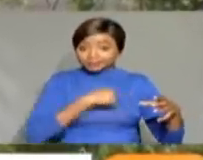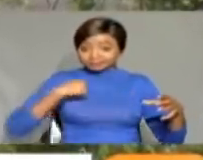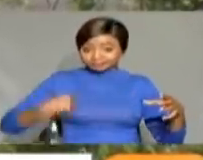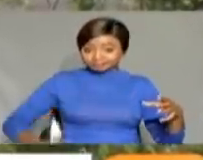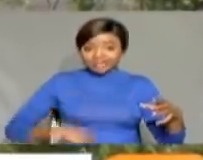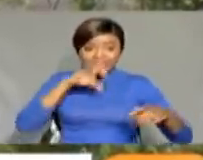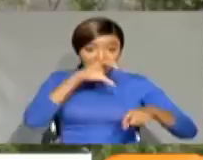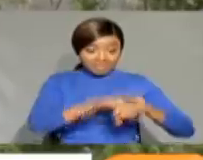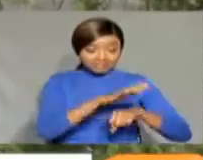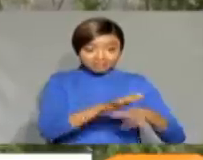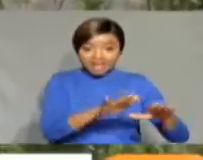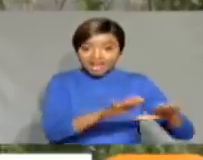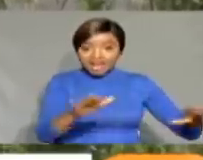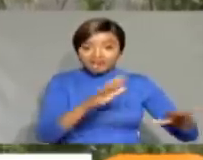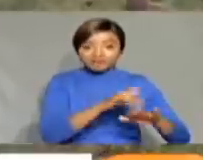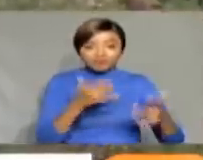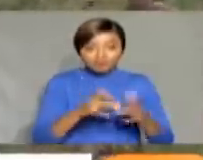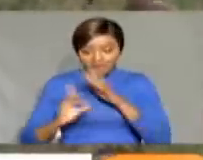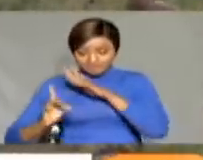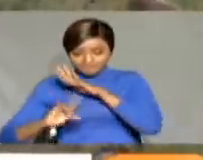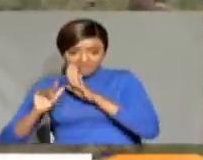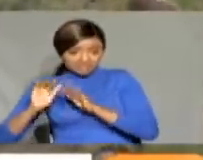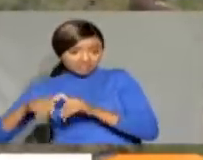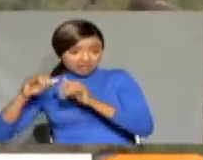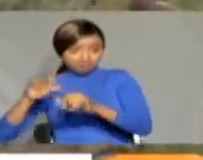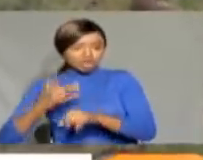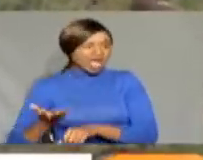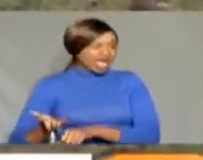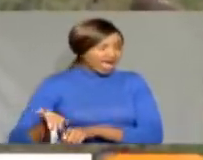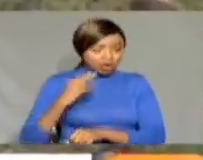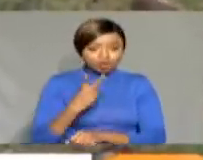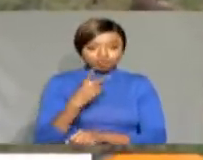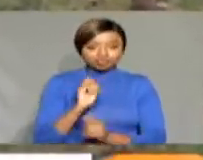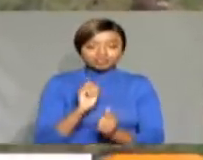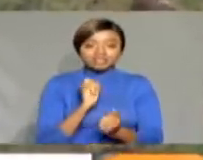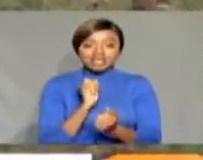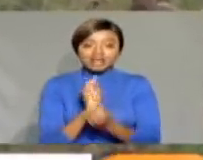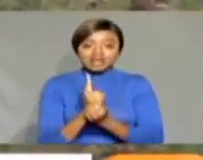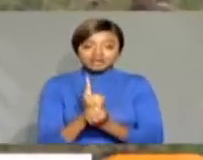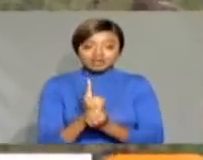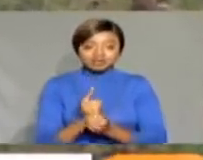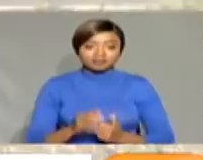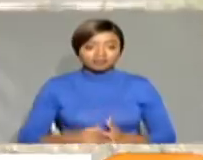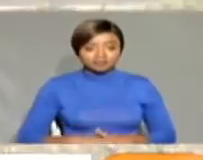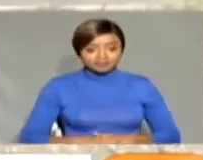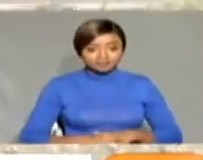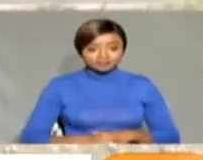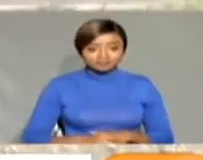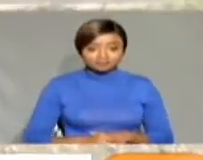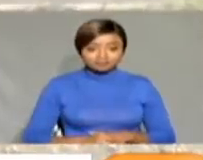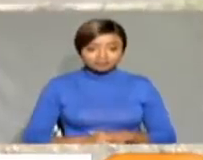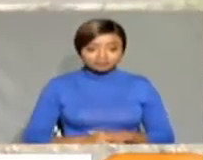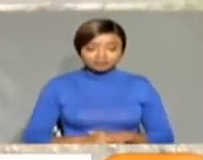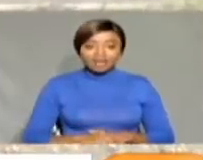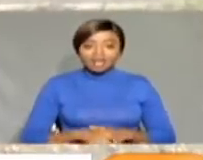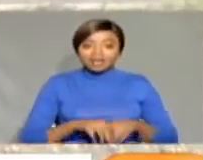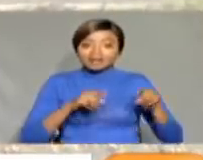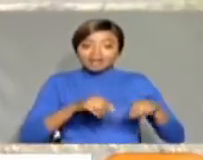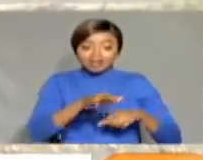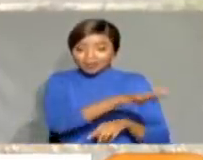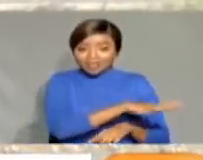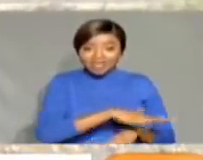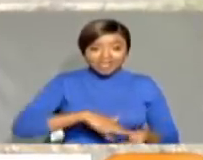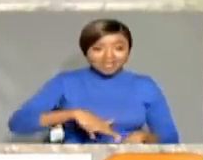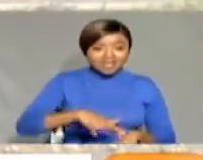piece of land from the Agriculture and Livestock Ministry in 2011 while constructing the Southern Bypass. The site, now a source of pain